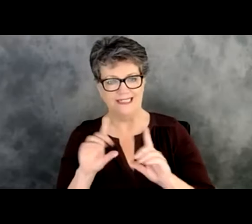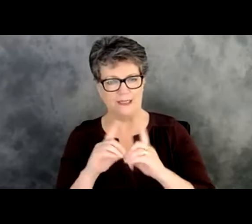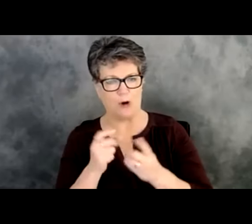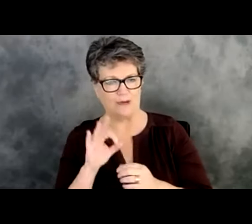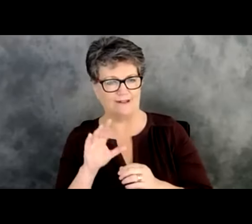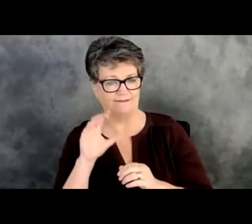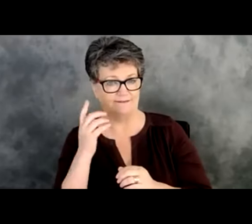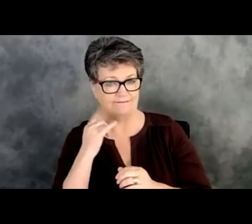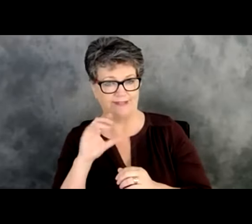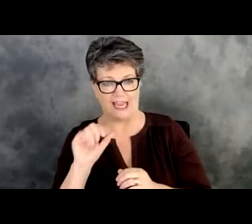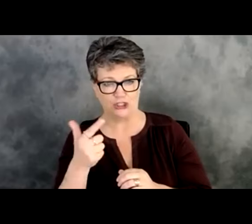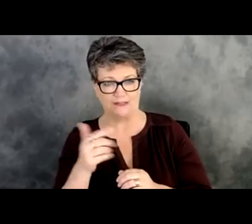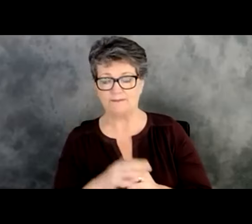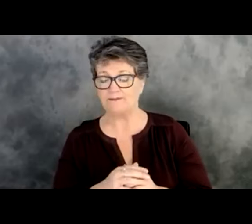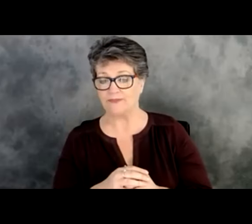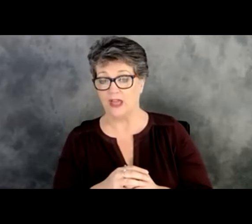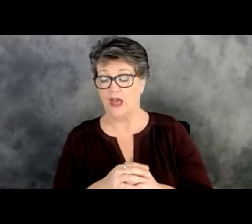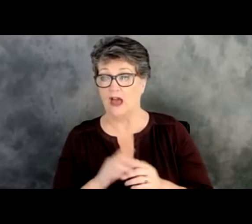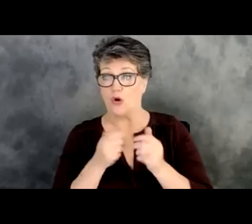According to the Williams Institute,